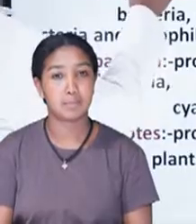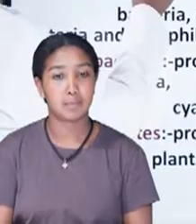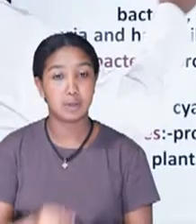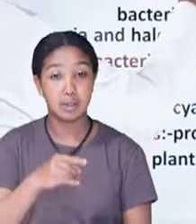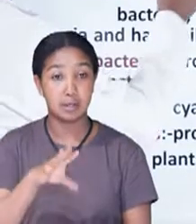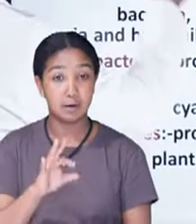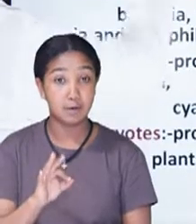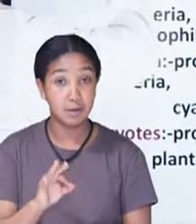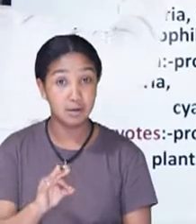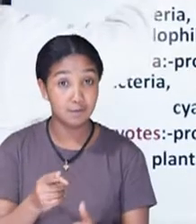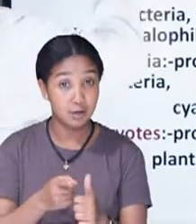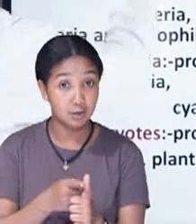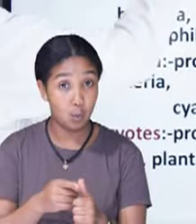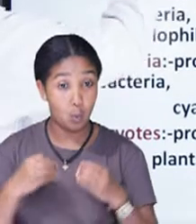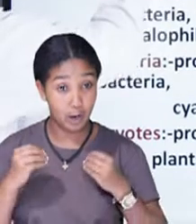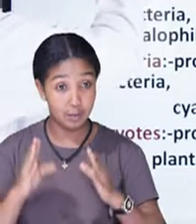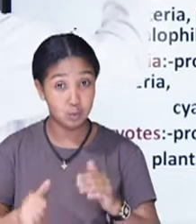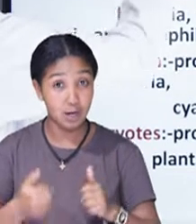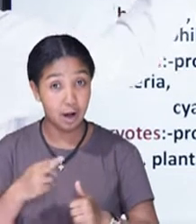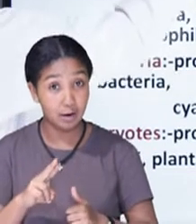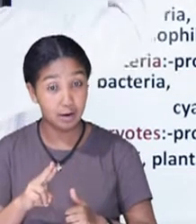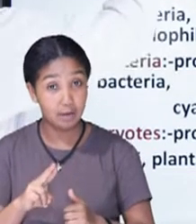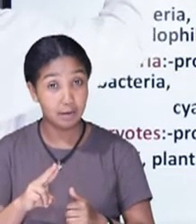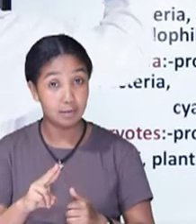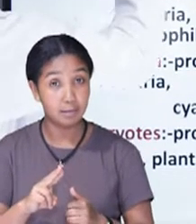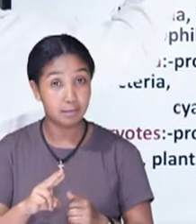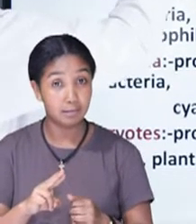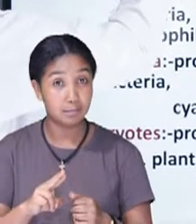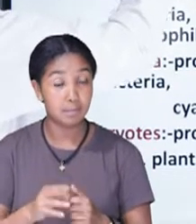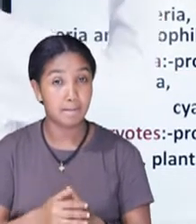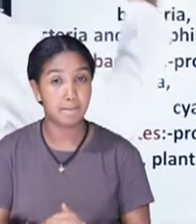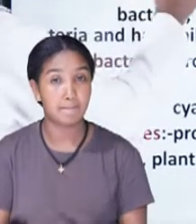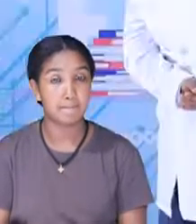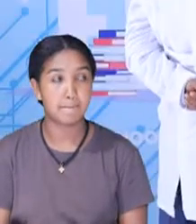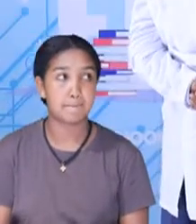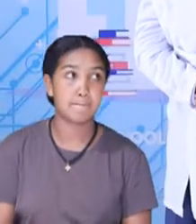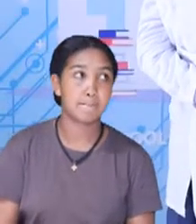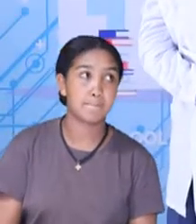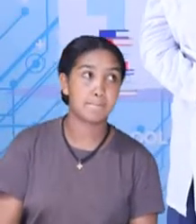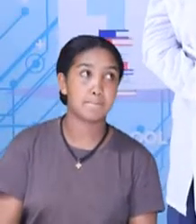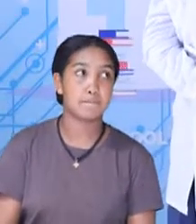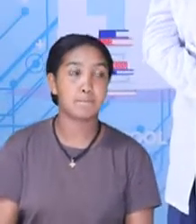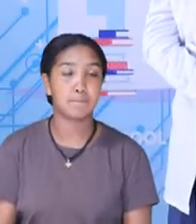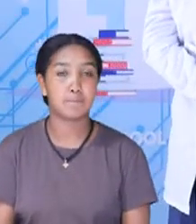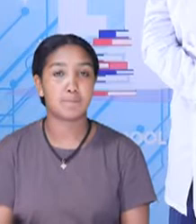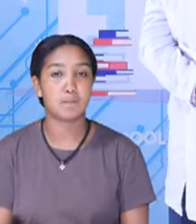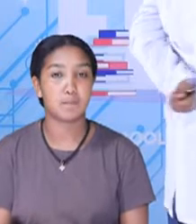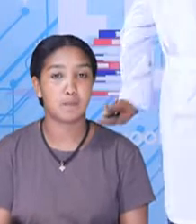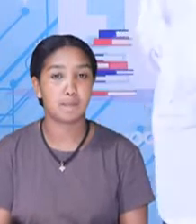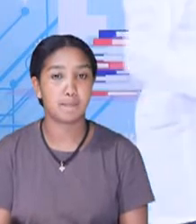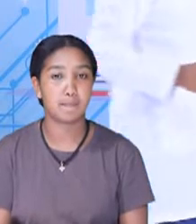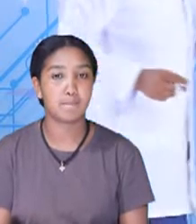They gave rise the first organisms which are evolved at the primitive time. They are evolved